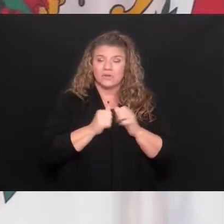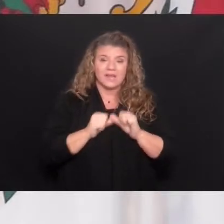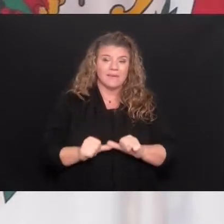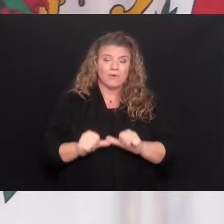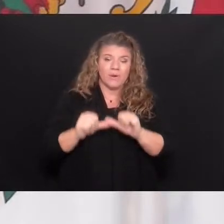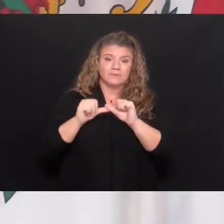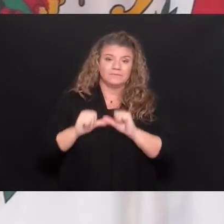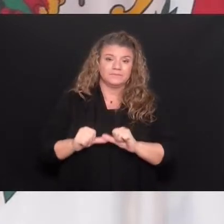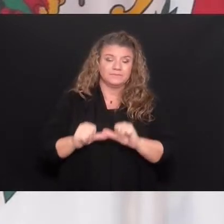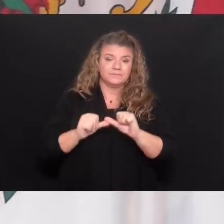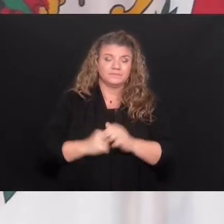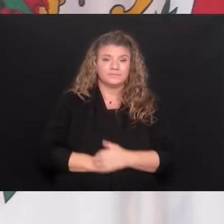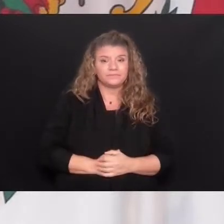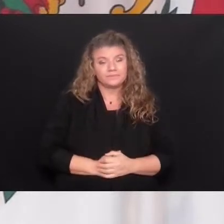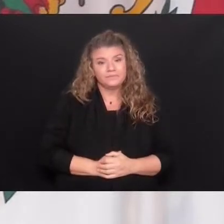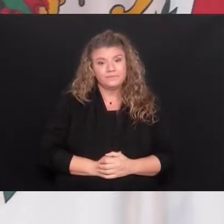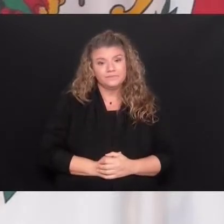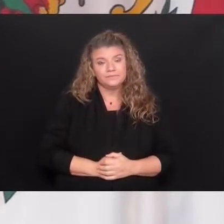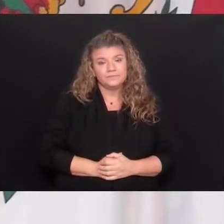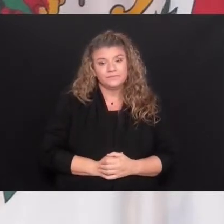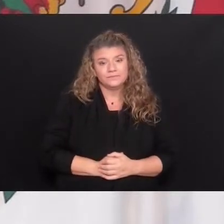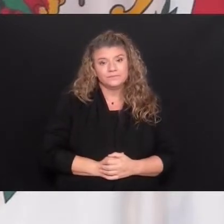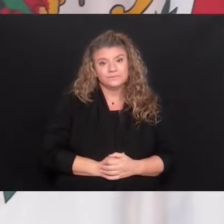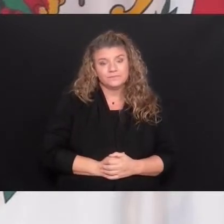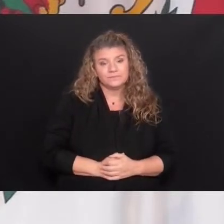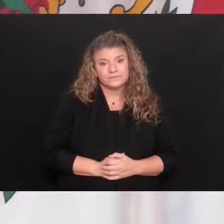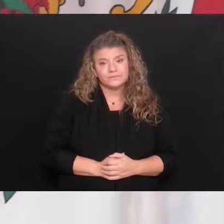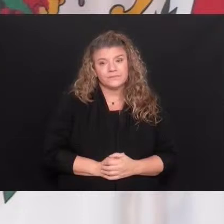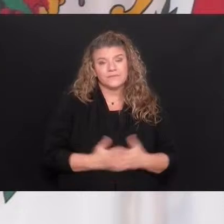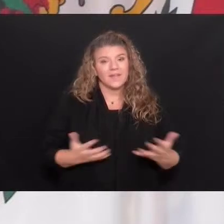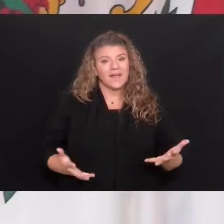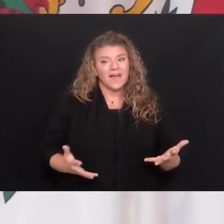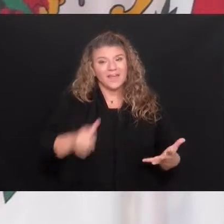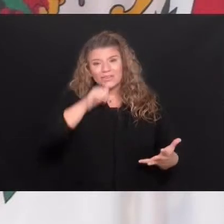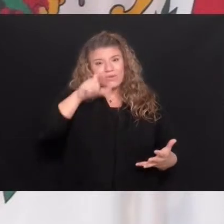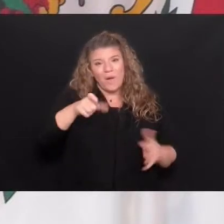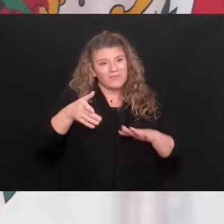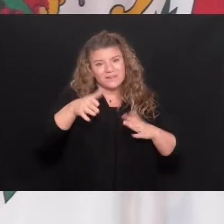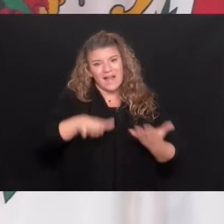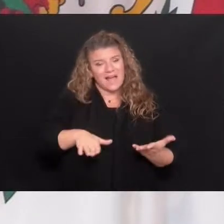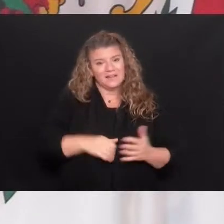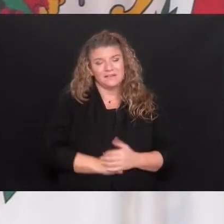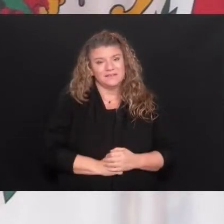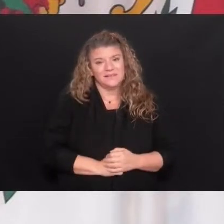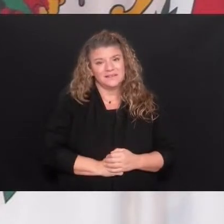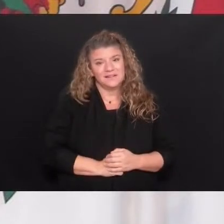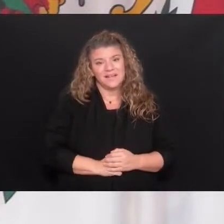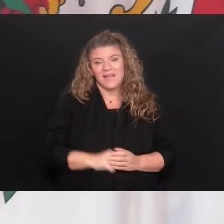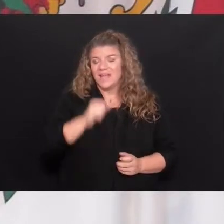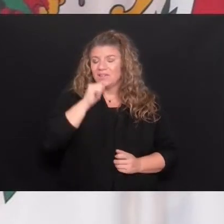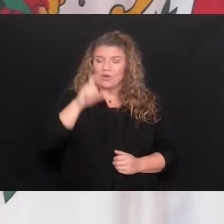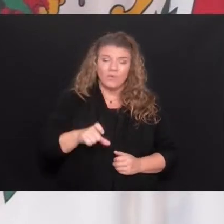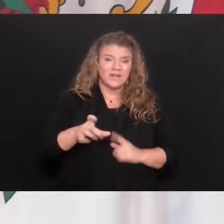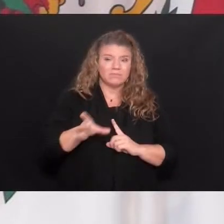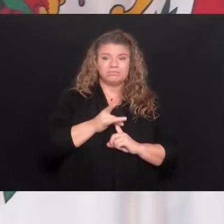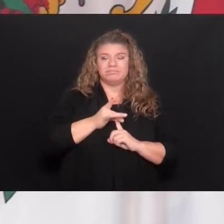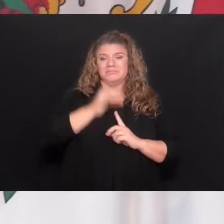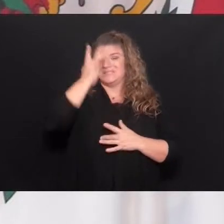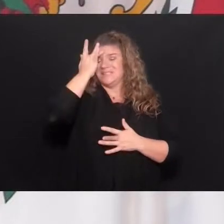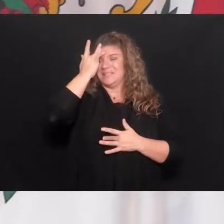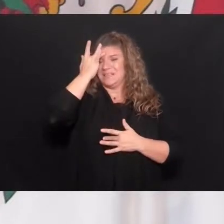way. You don't need to die. and you don't need to get sick to make a